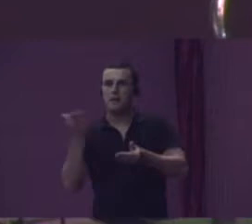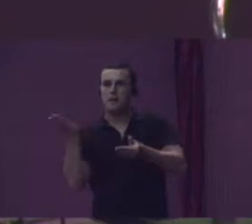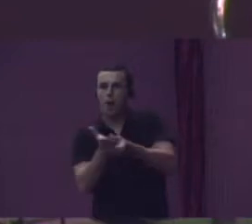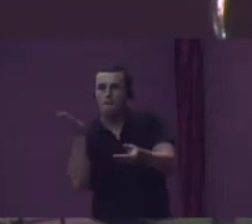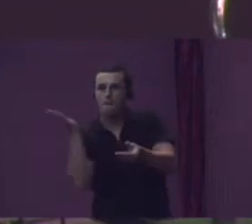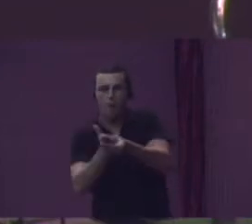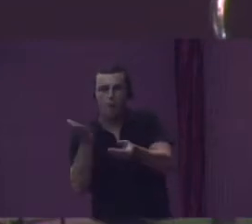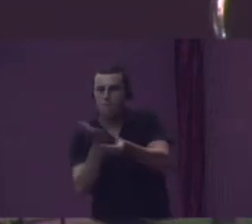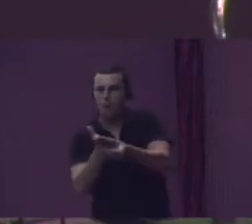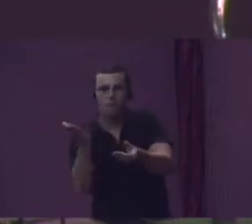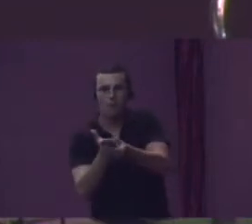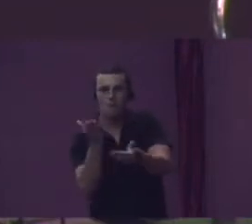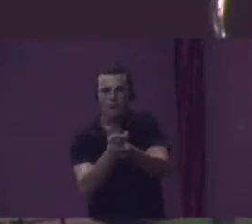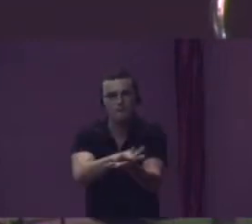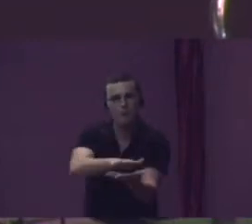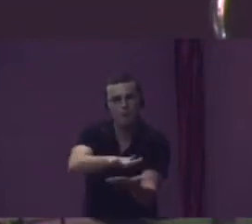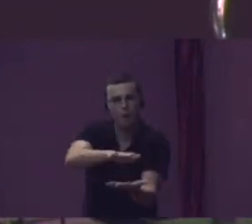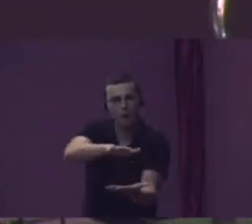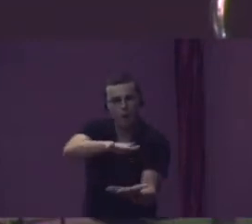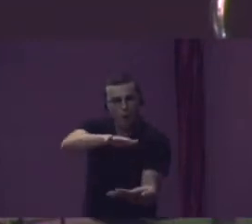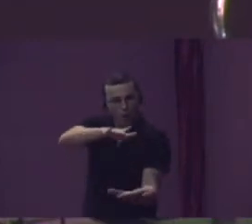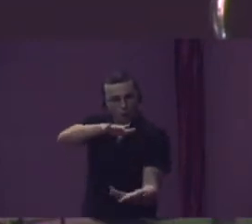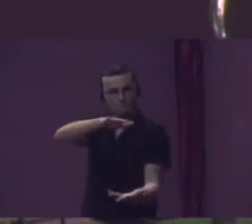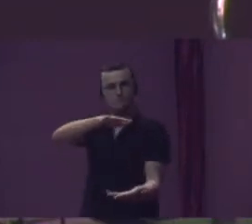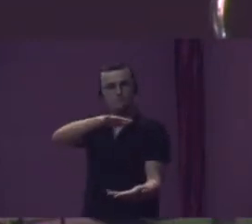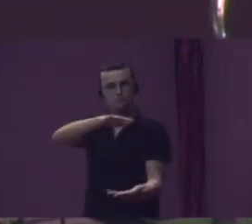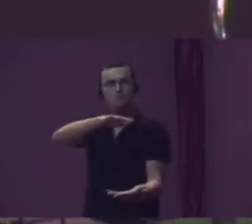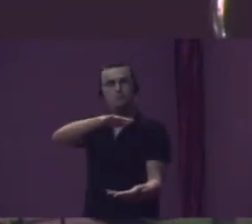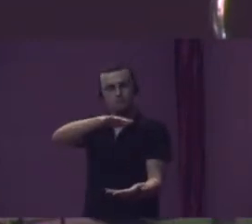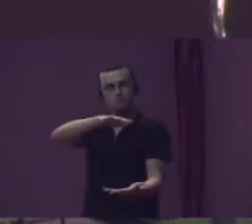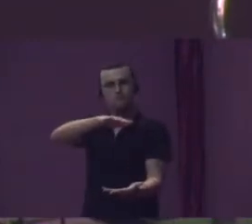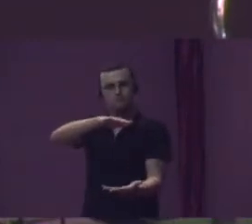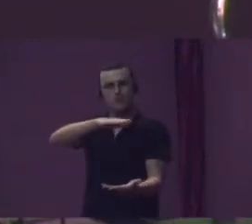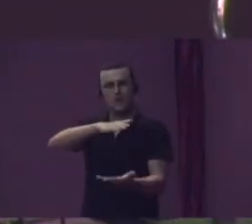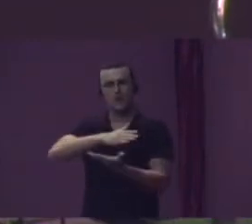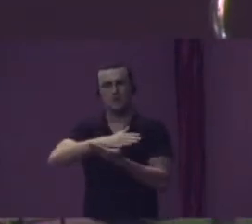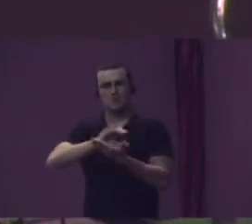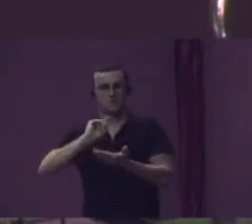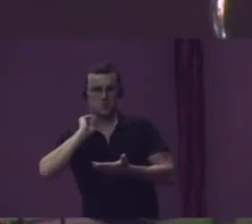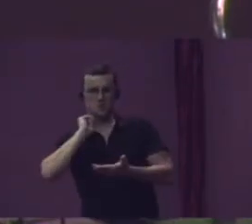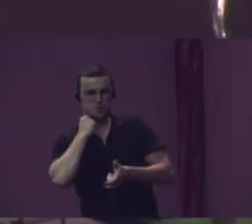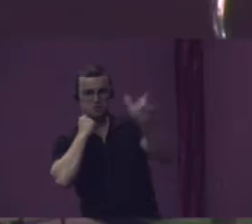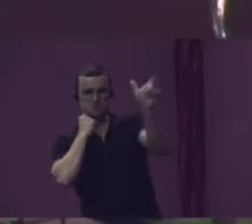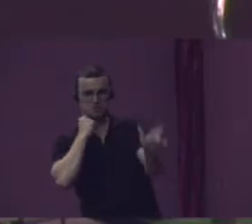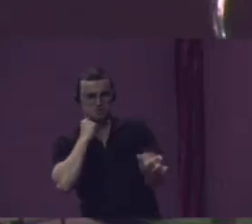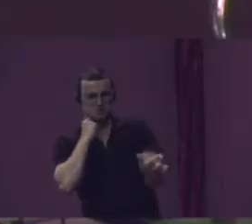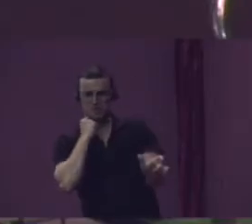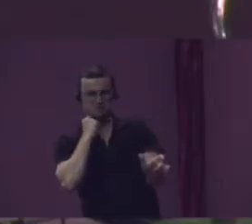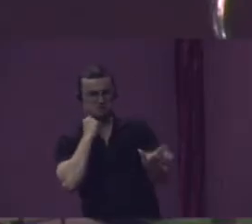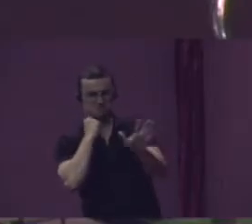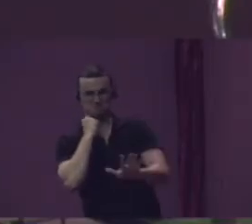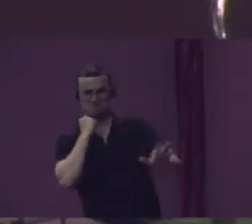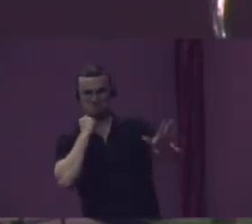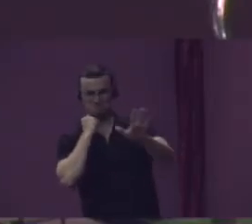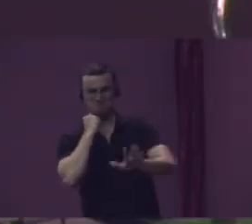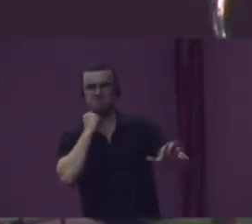began to undermine their profession. After the 1980s,